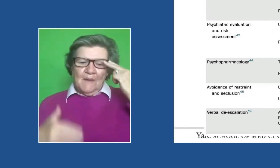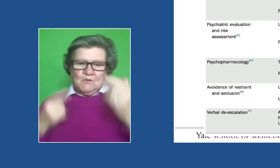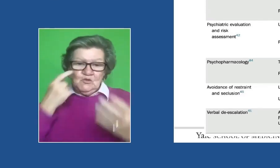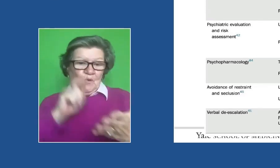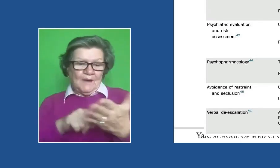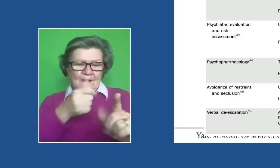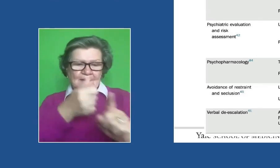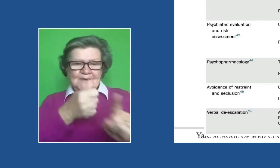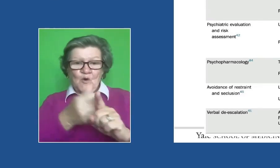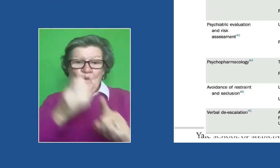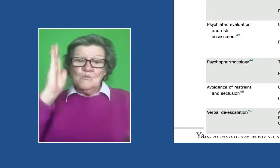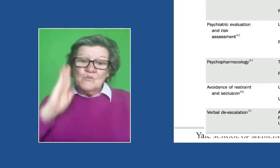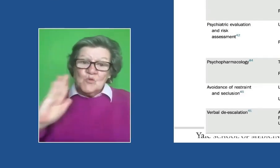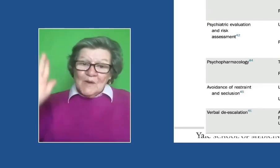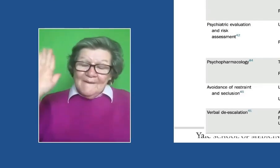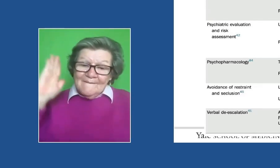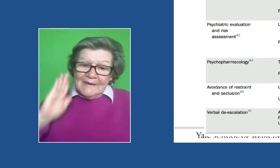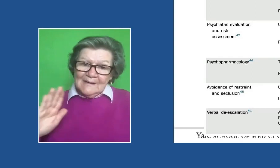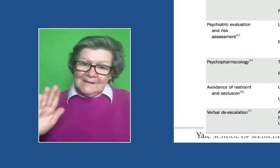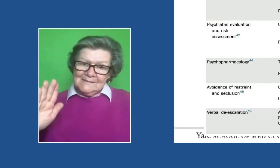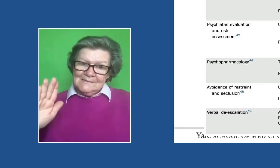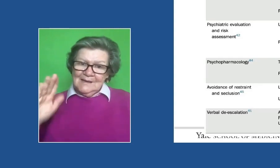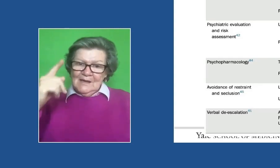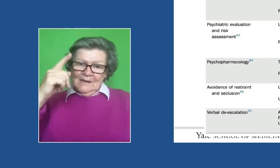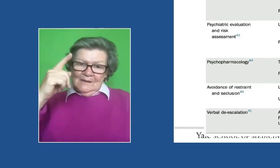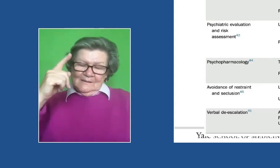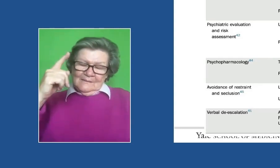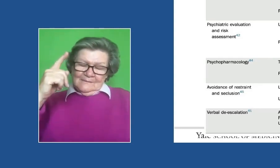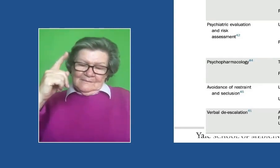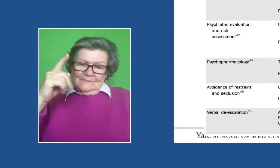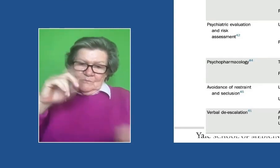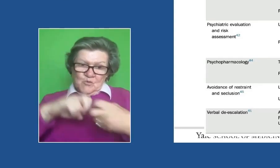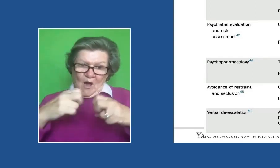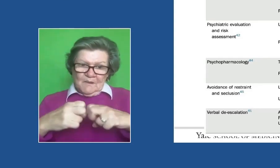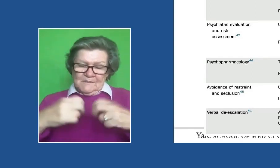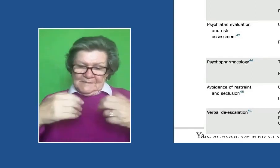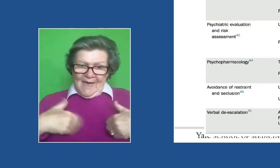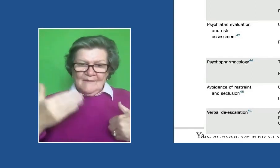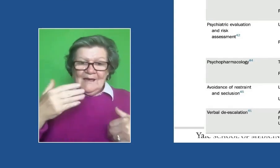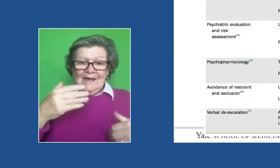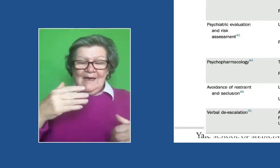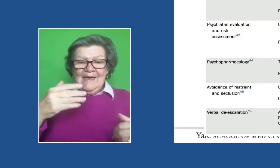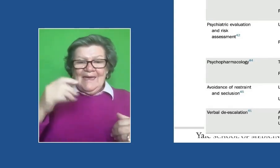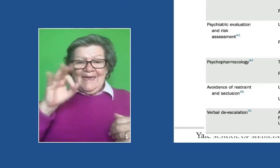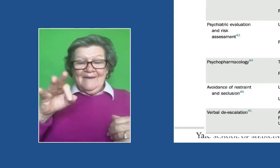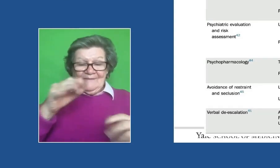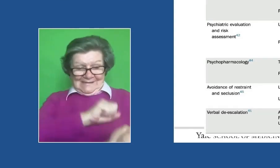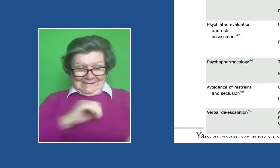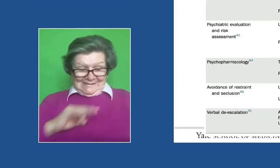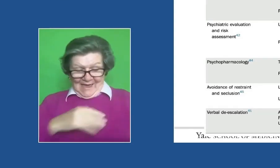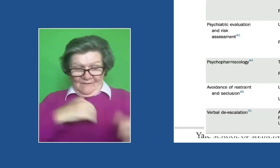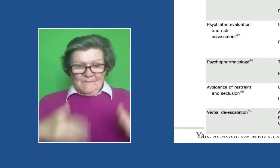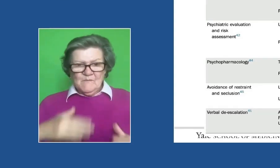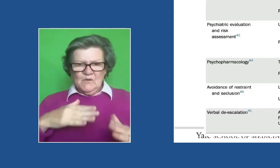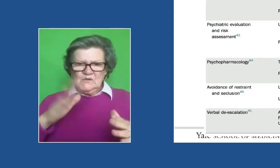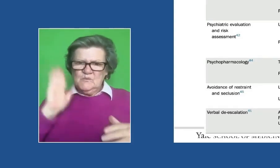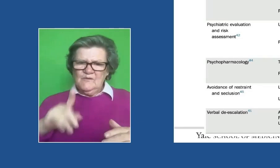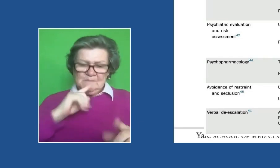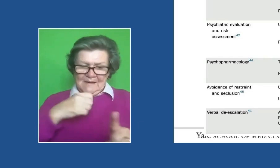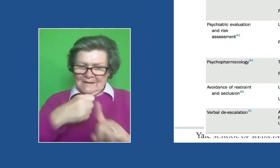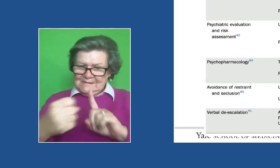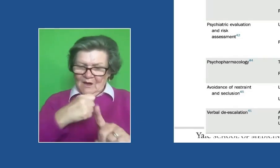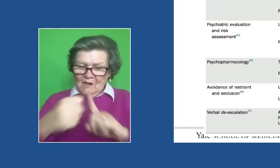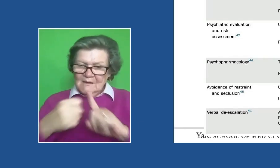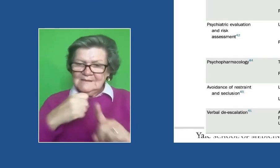previous psychological trauma themselves. For example, we know that staff members who have themselves been physically assaulted in previous visits have a